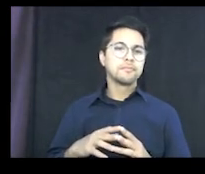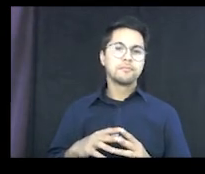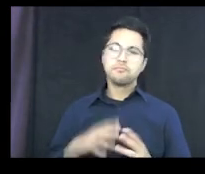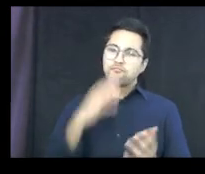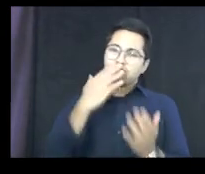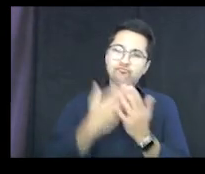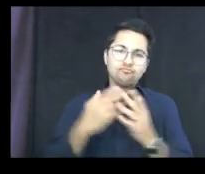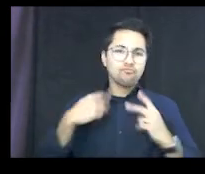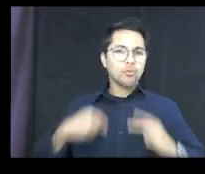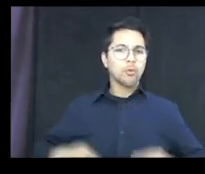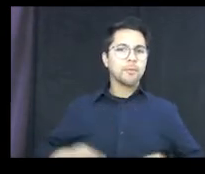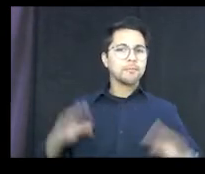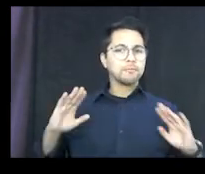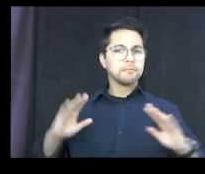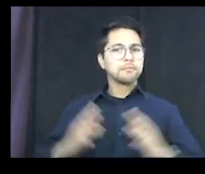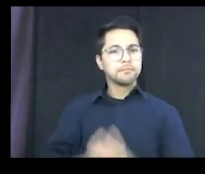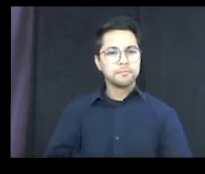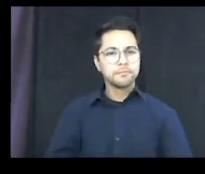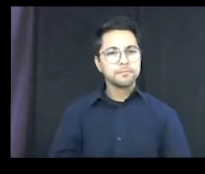good human.